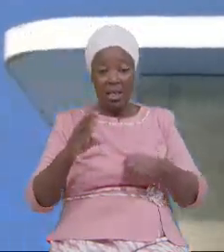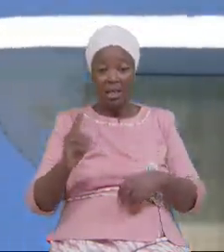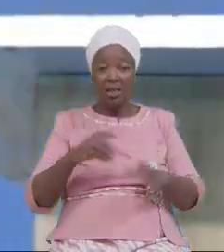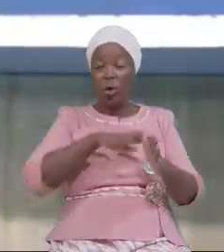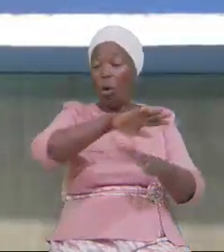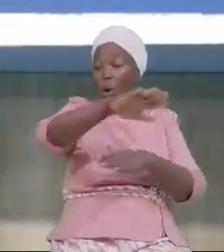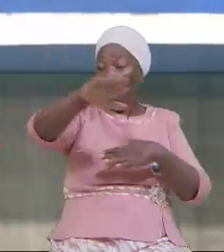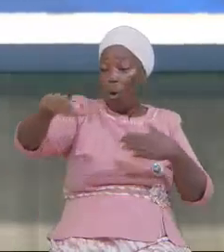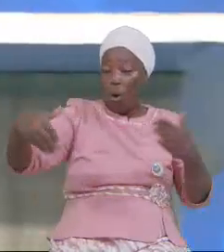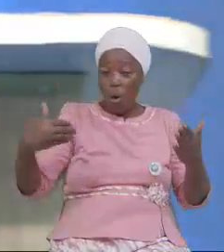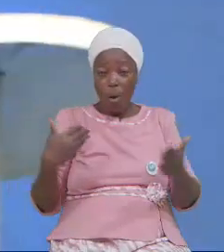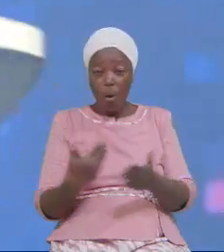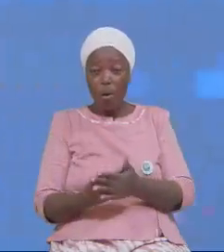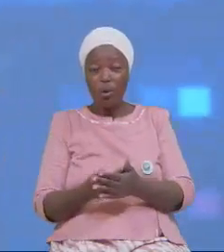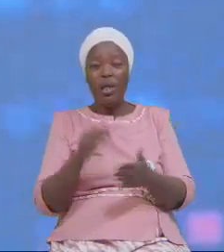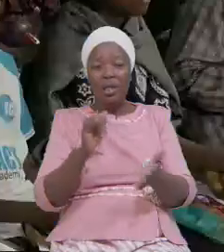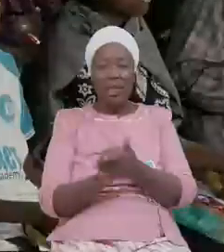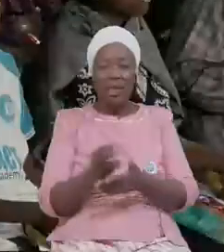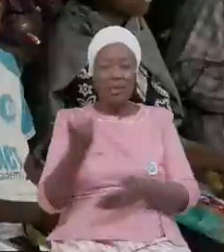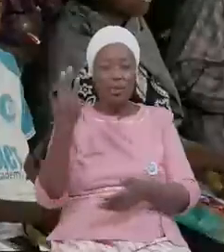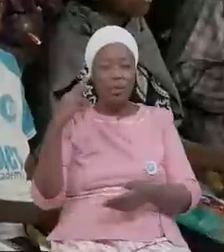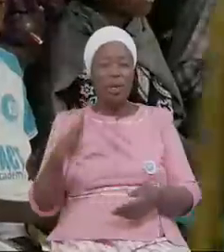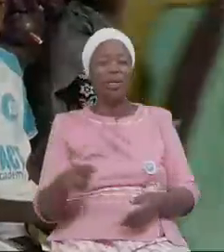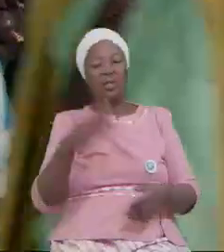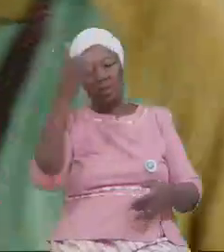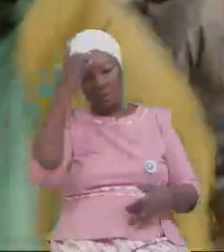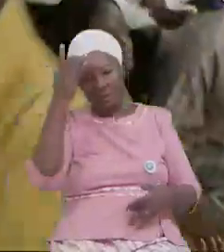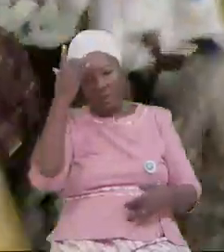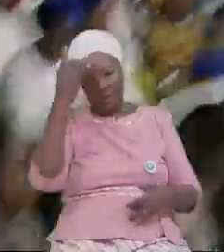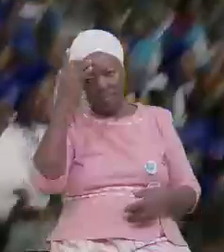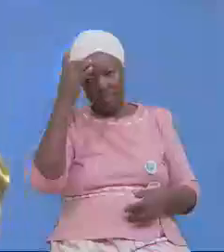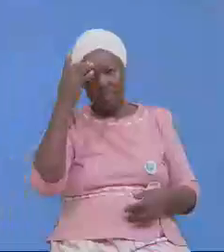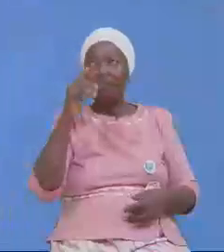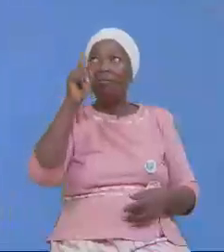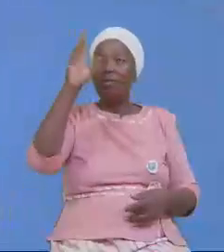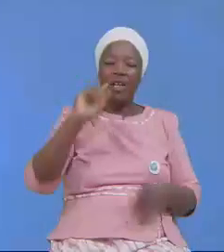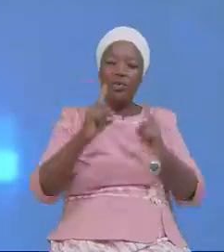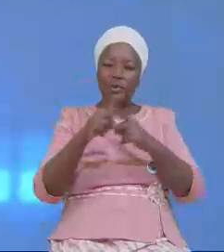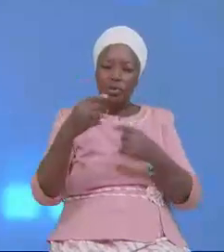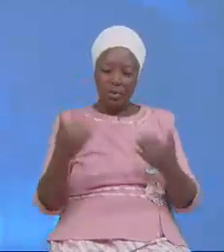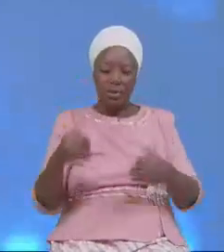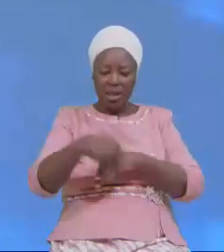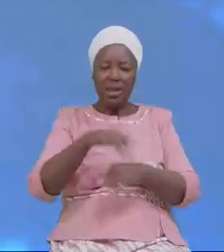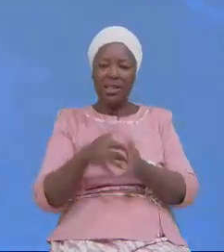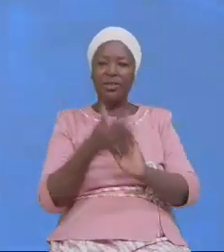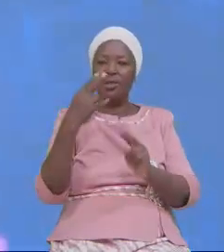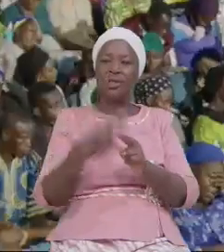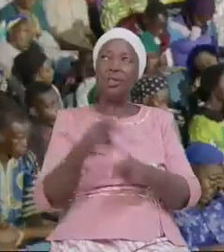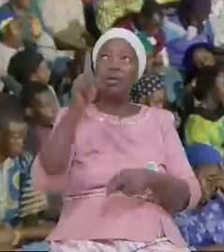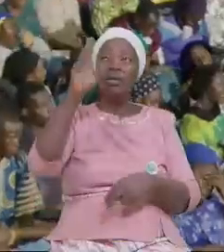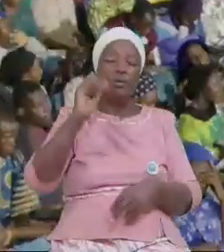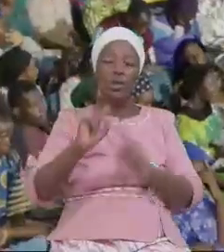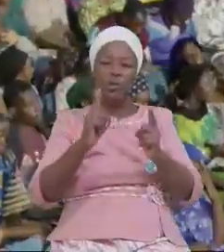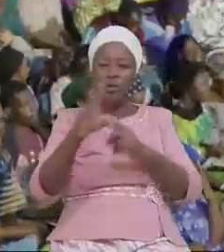all that were sick. He will speak to you tonight. Amen. He will speak to your condition